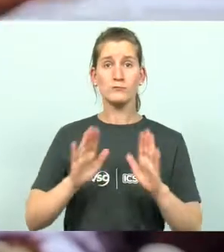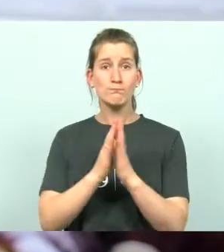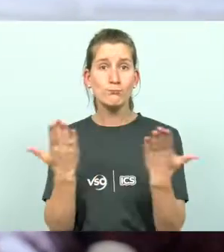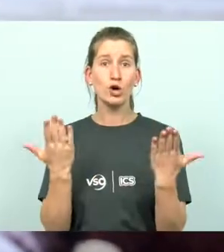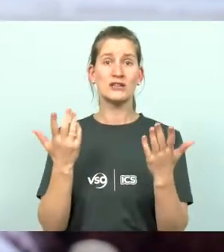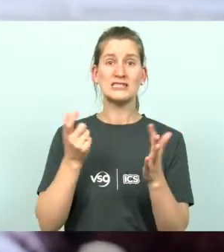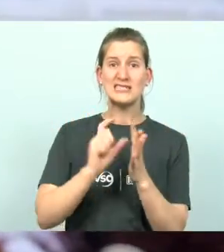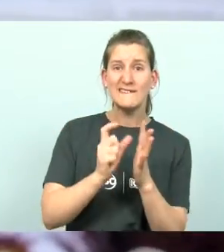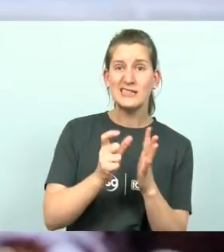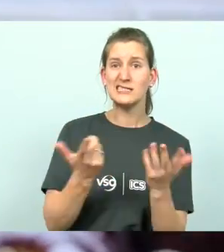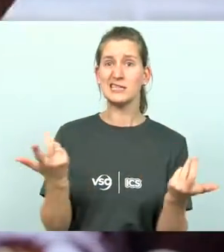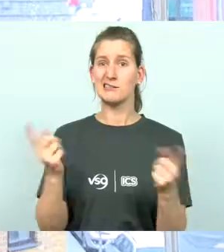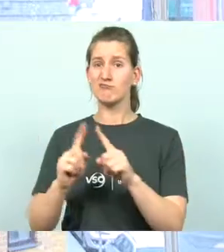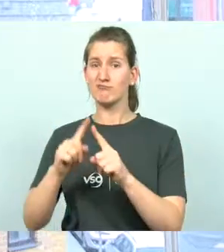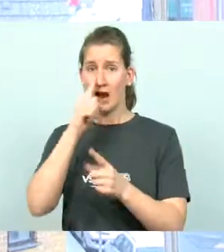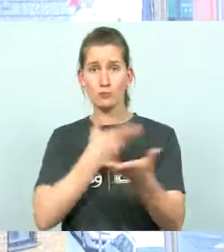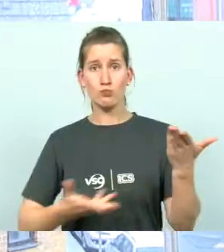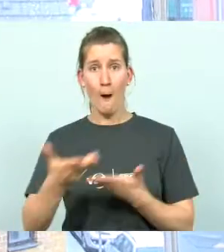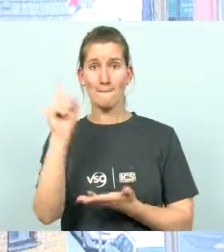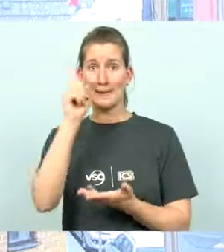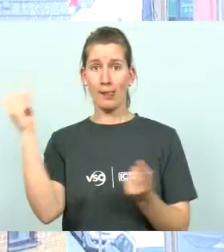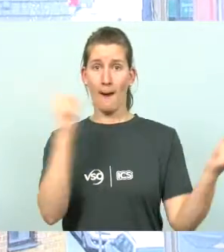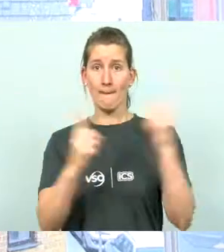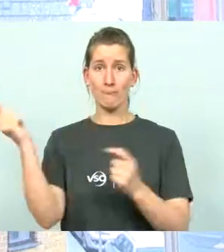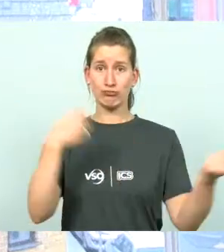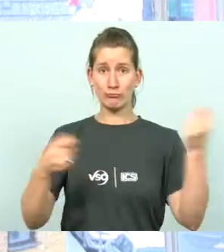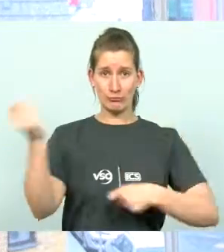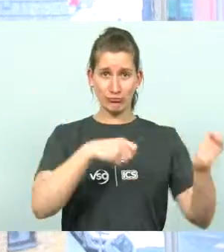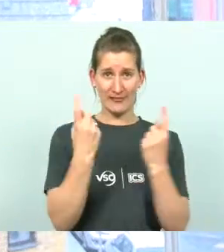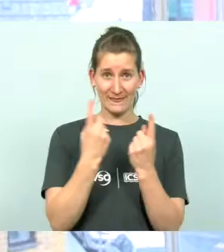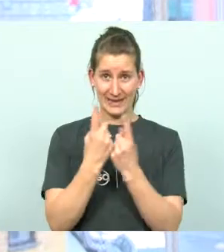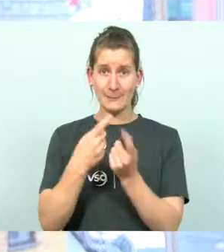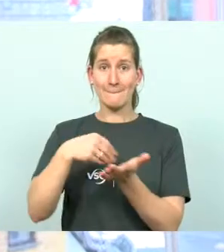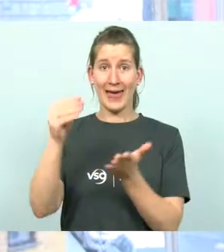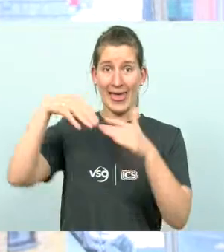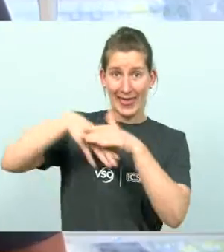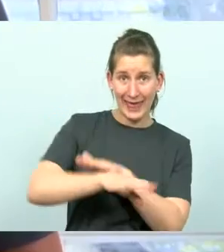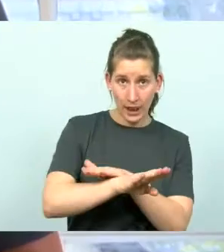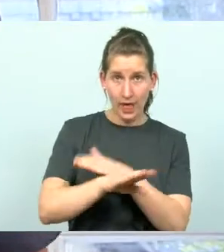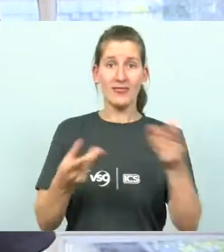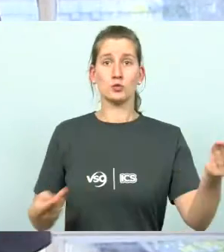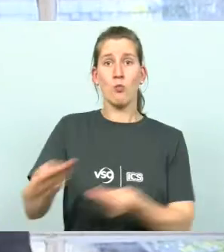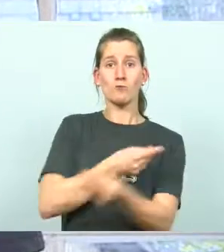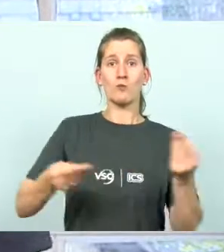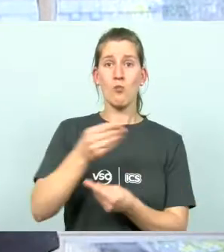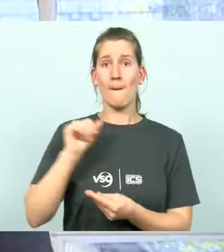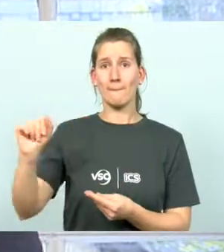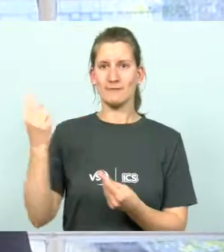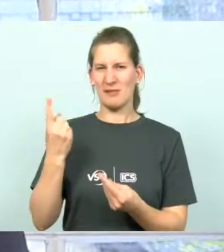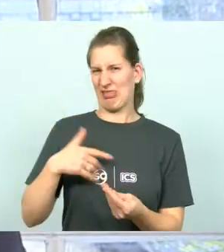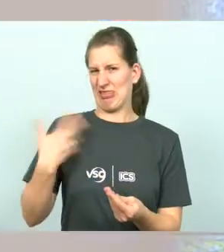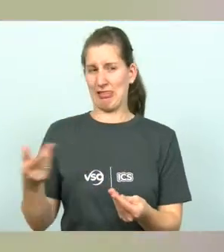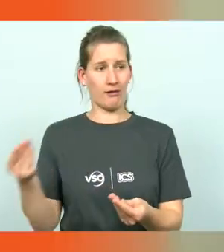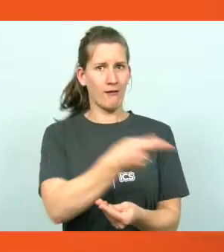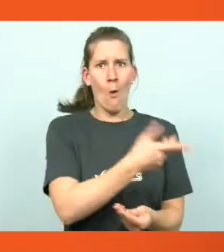books and DVDs. Get people to bring their stuff on a certain date and pay to take part in the swap. One person's junk is another person's